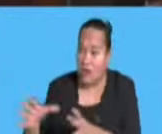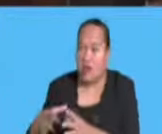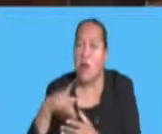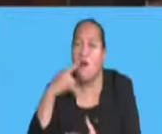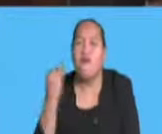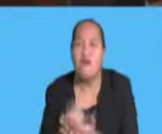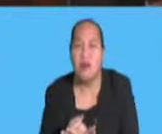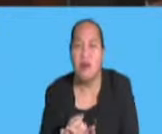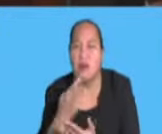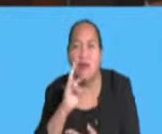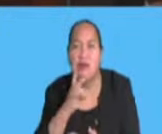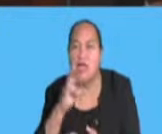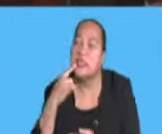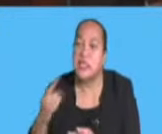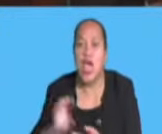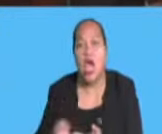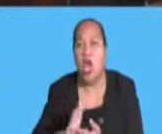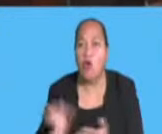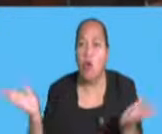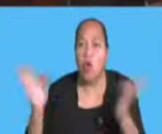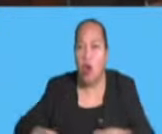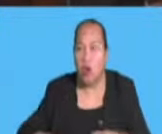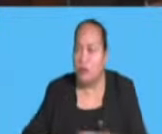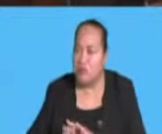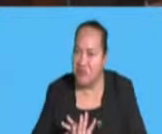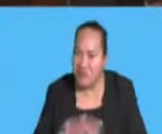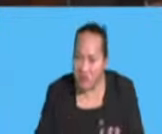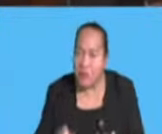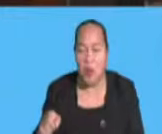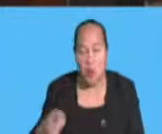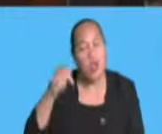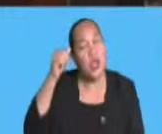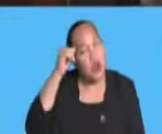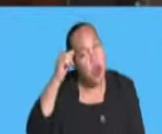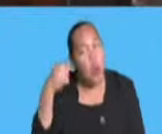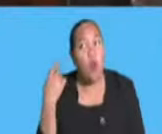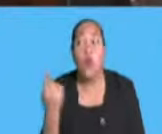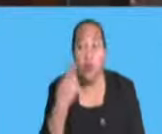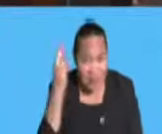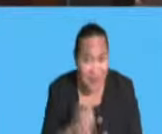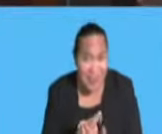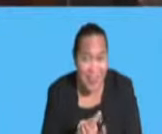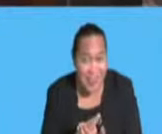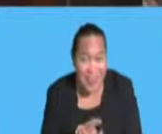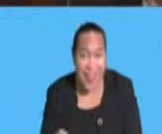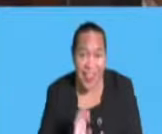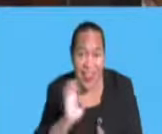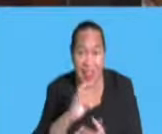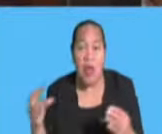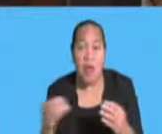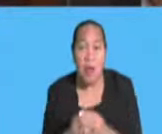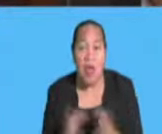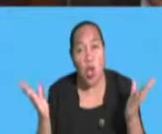of economic collapse. We all know when and by whom the economy, budget and bank